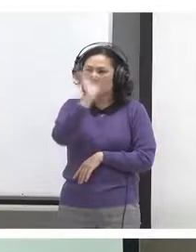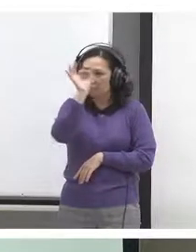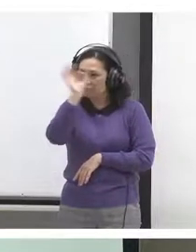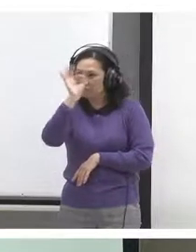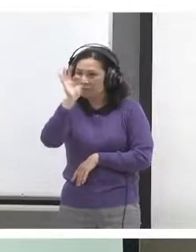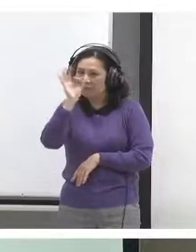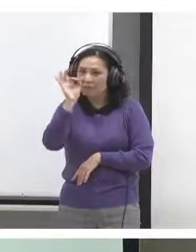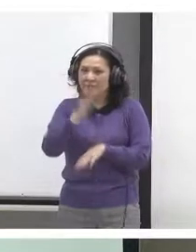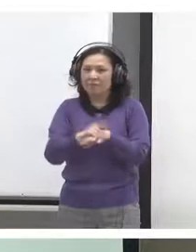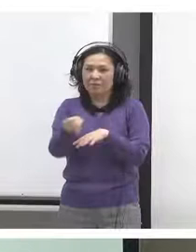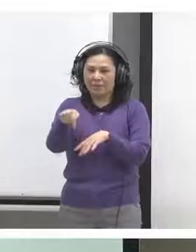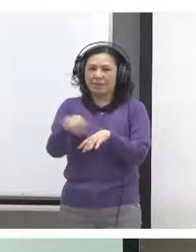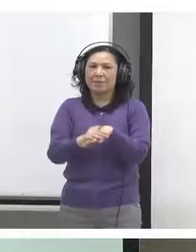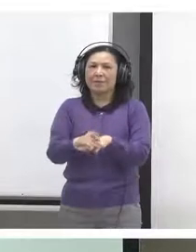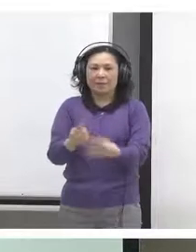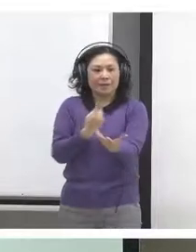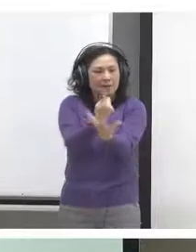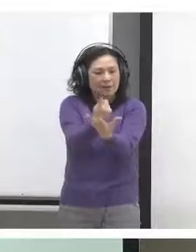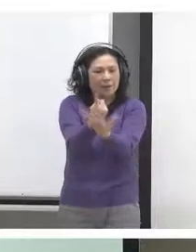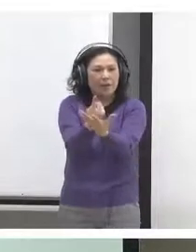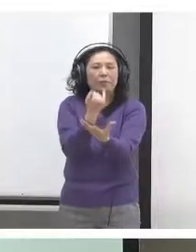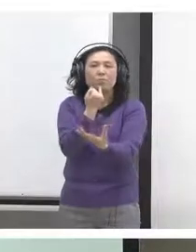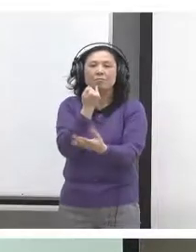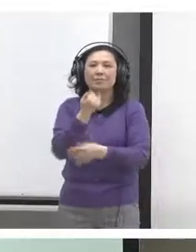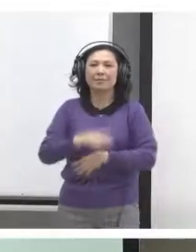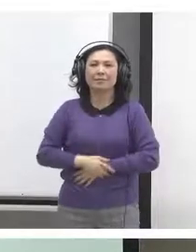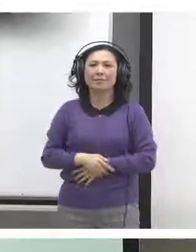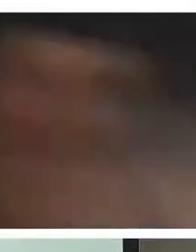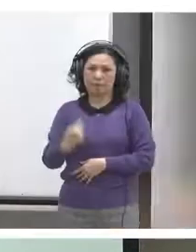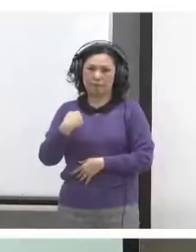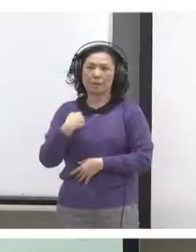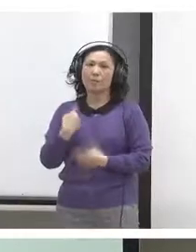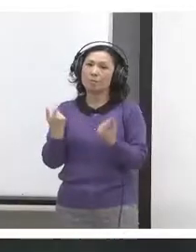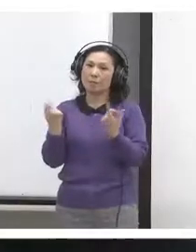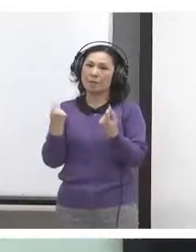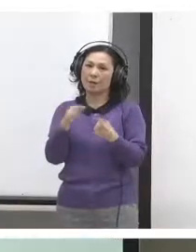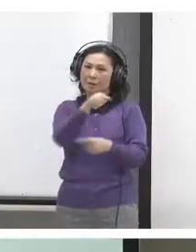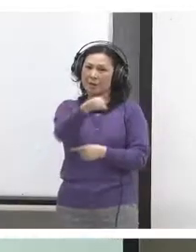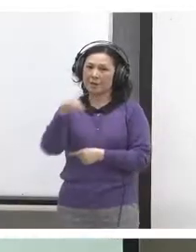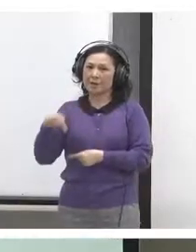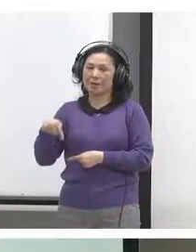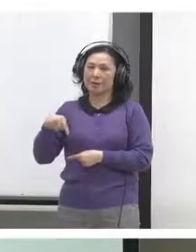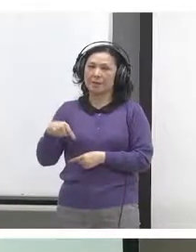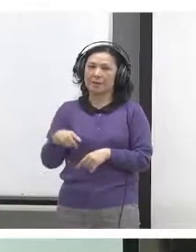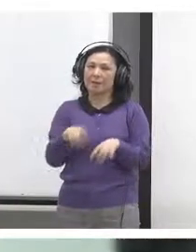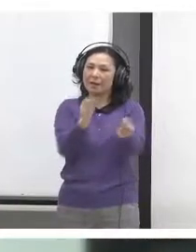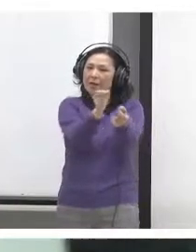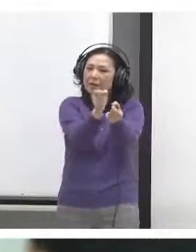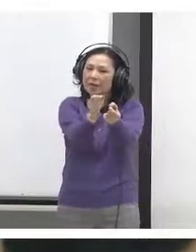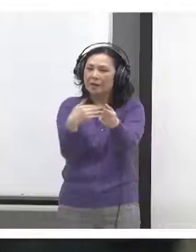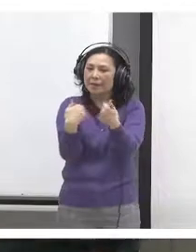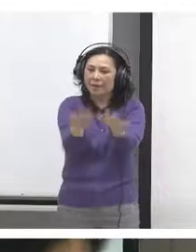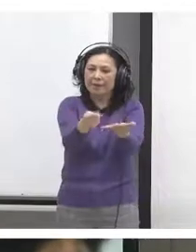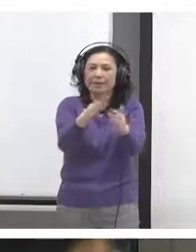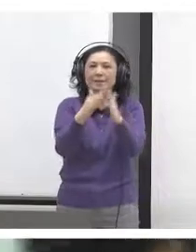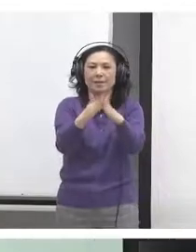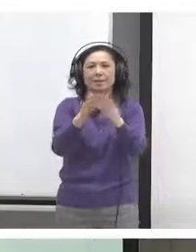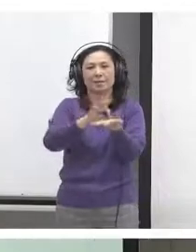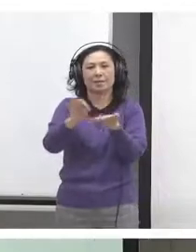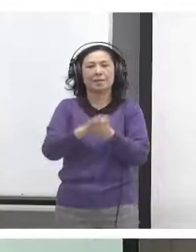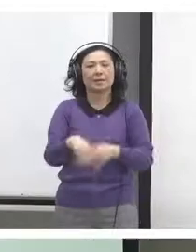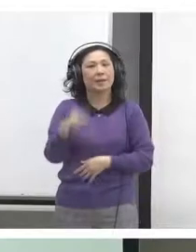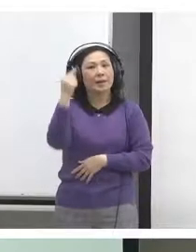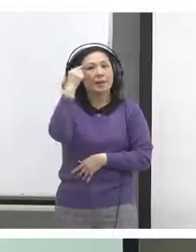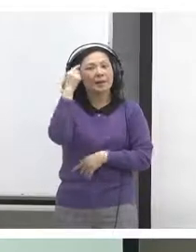is similar to the V-Taiwan in Taiwan. So we would like to learn about the policy